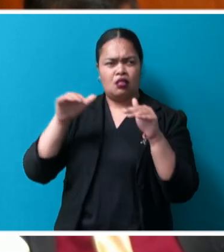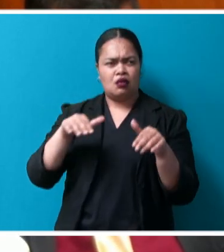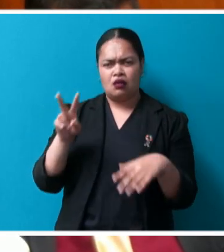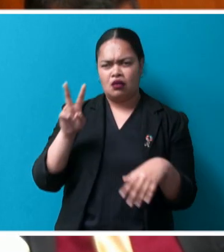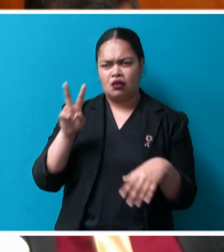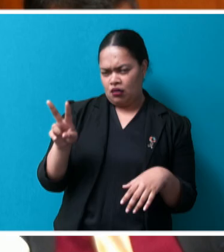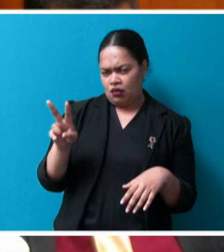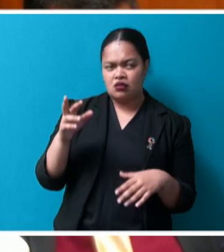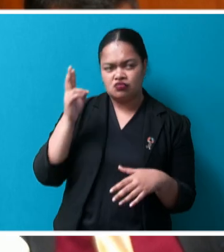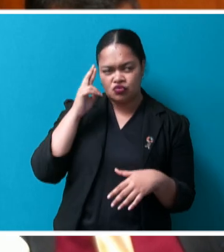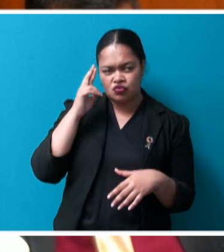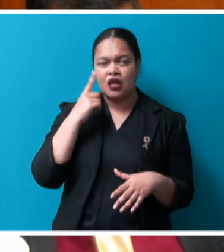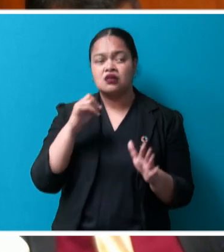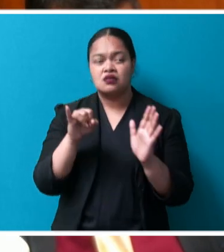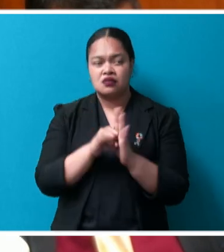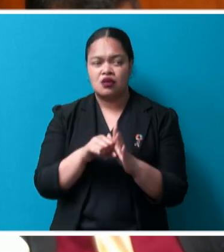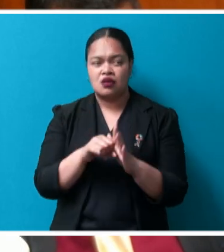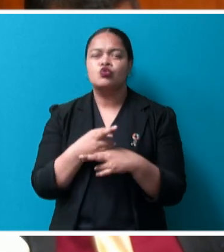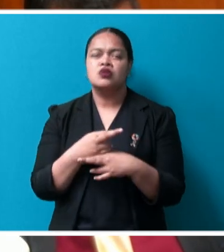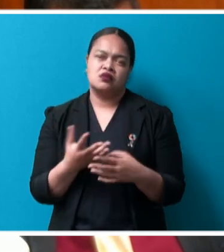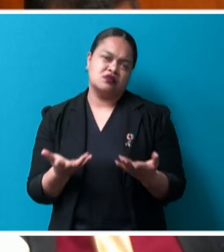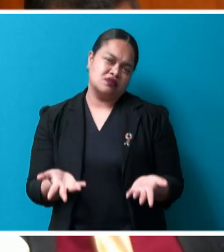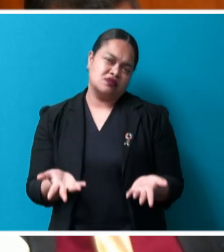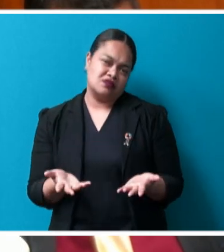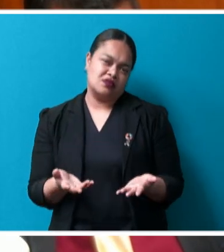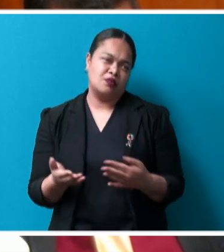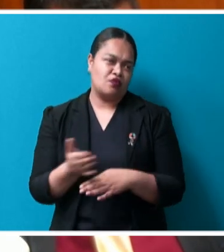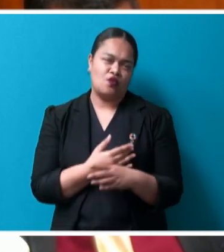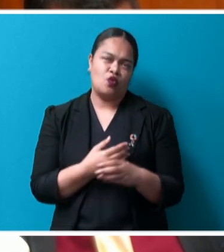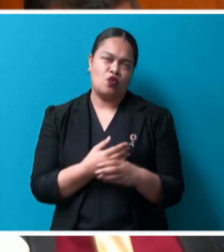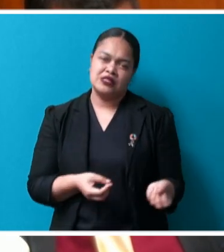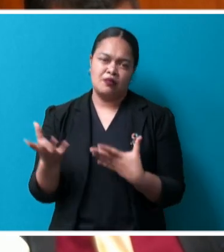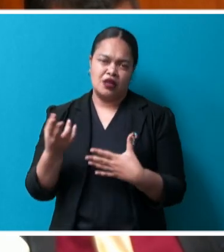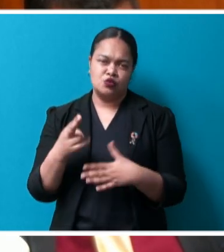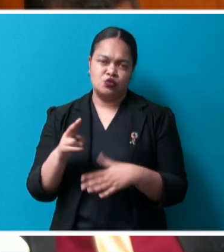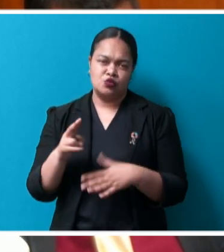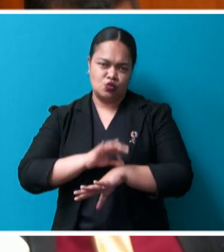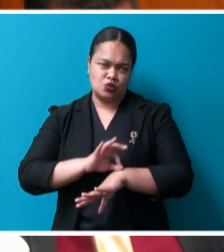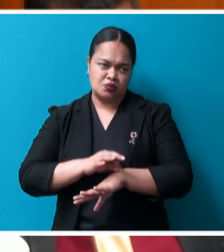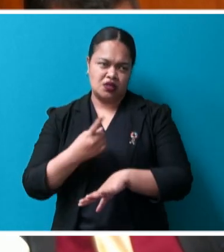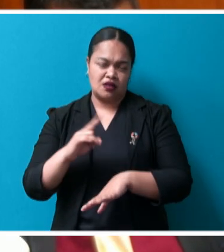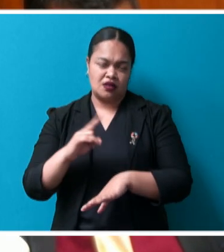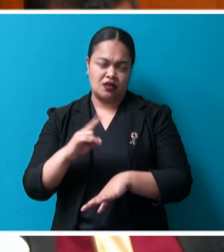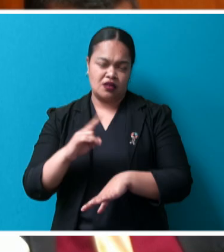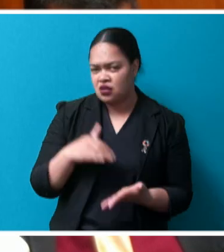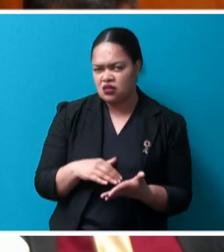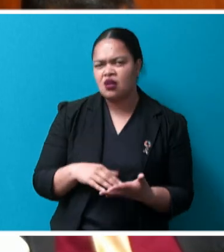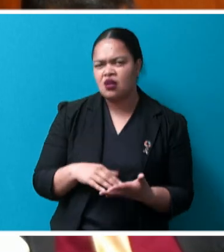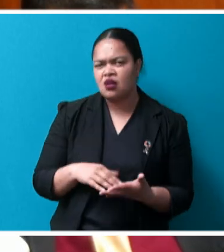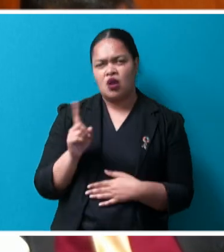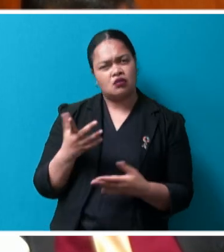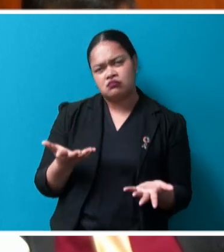of the reasons to identify where the products are before it's supplied to hospitals and health centers. So what are the